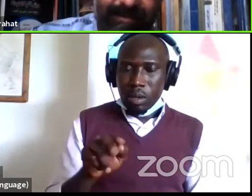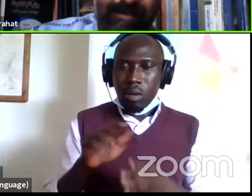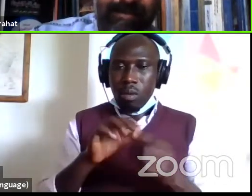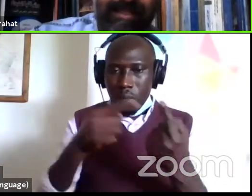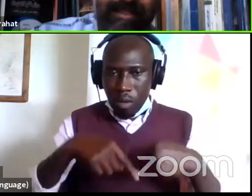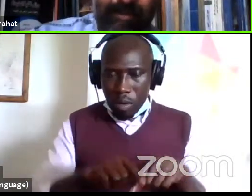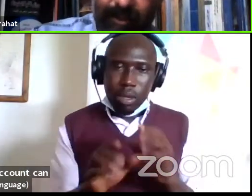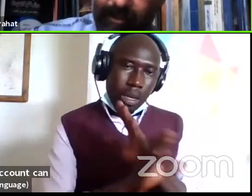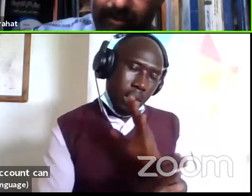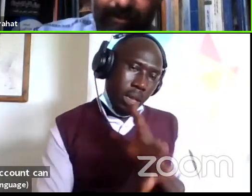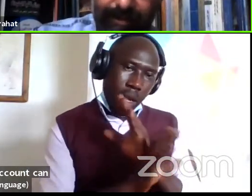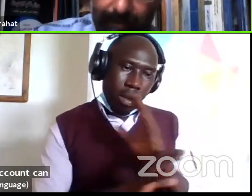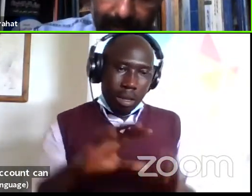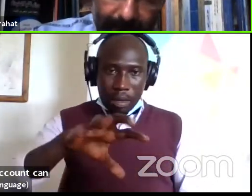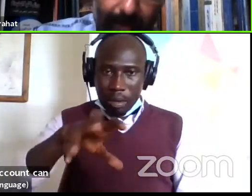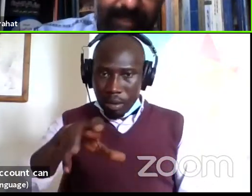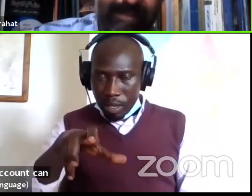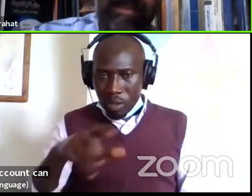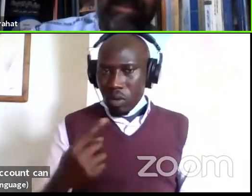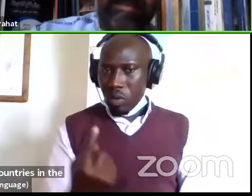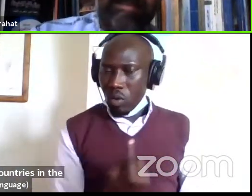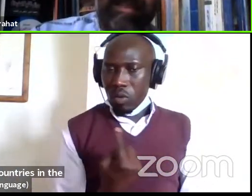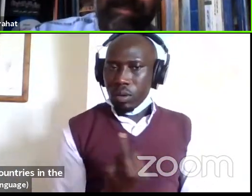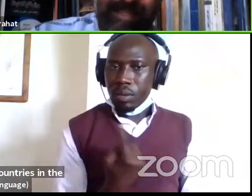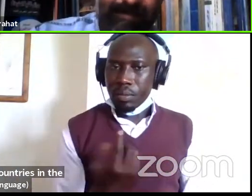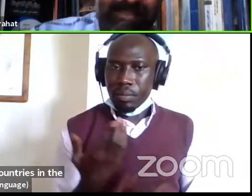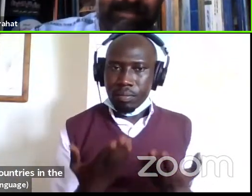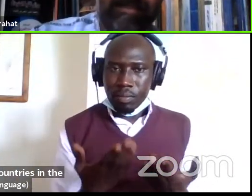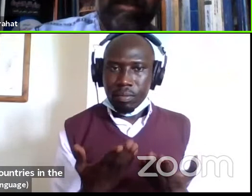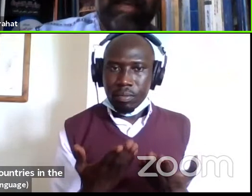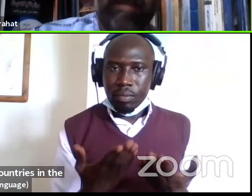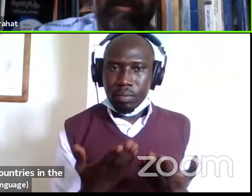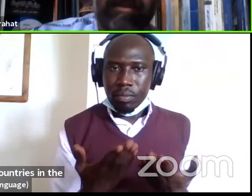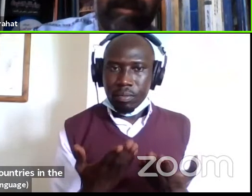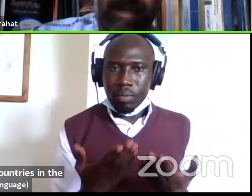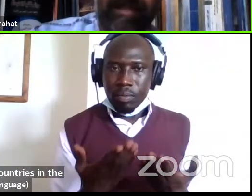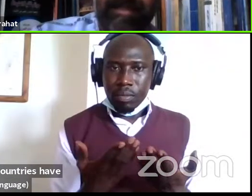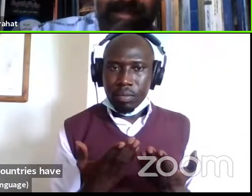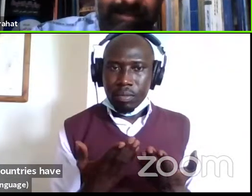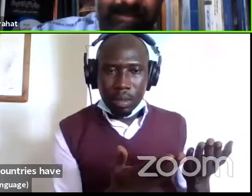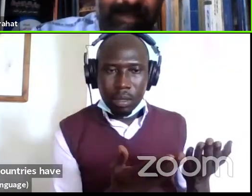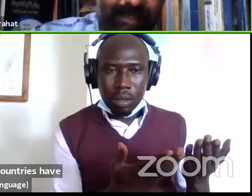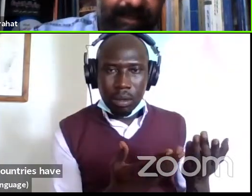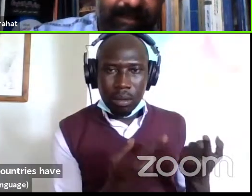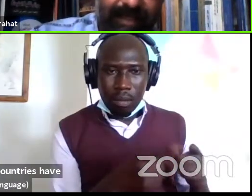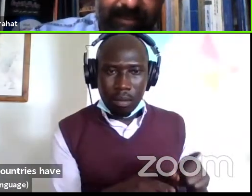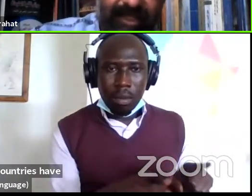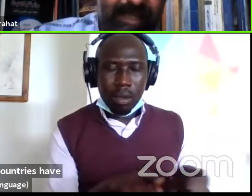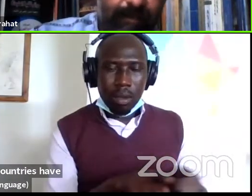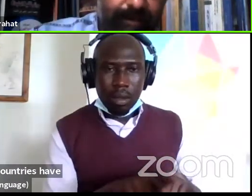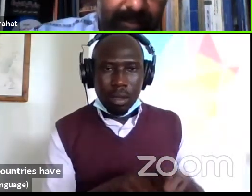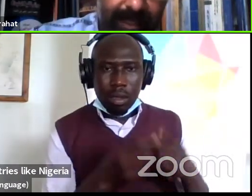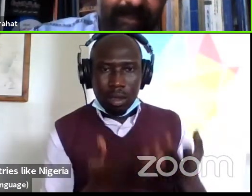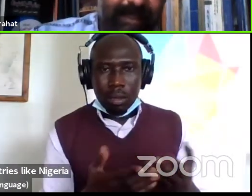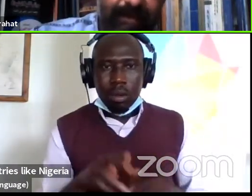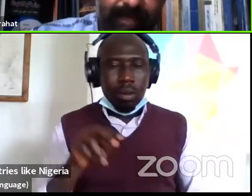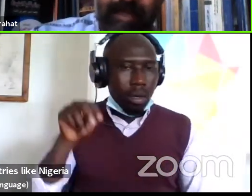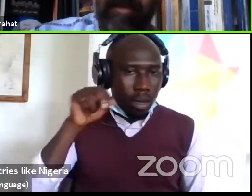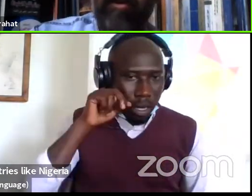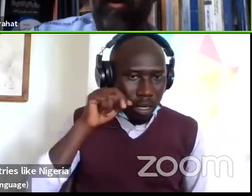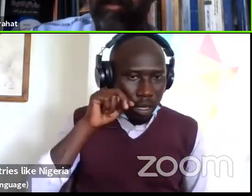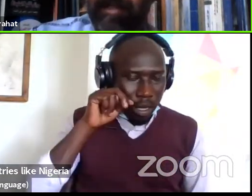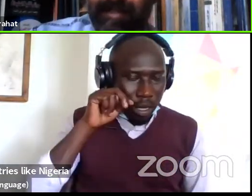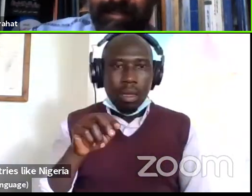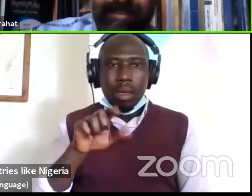the countries in the region, not only these countries have presented today, but also the other countries like in Algeria, Mauritania,